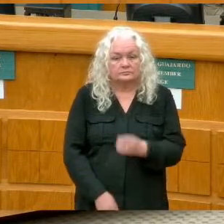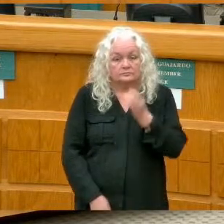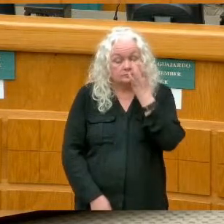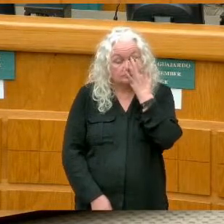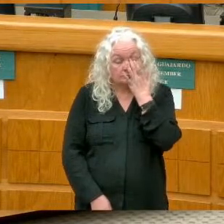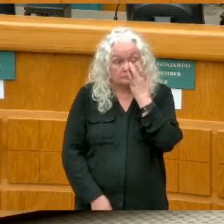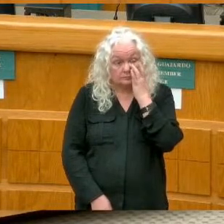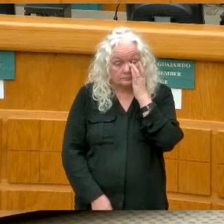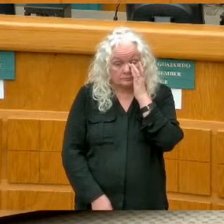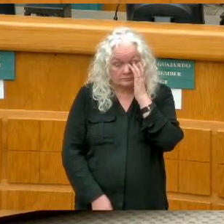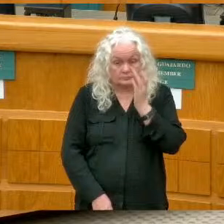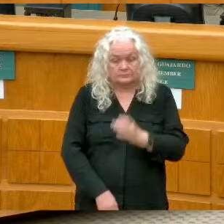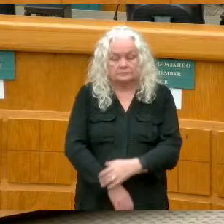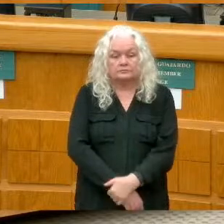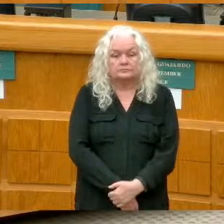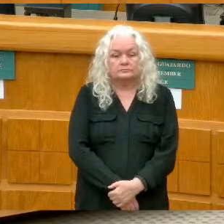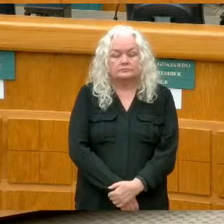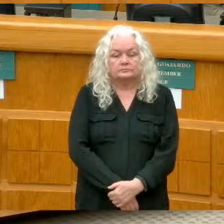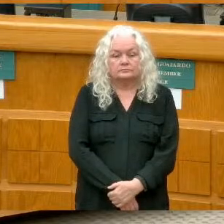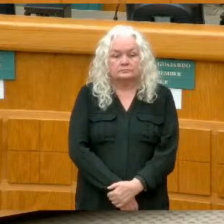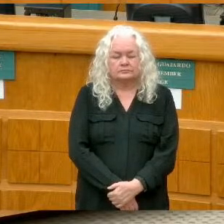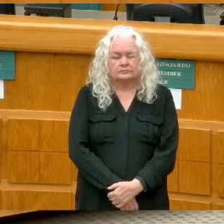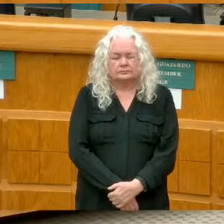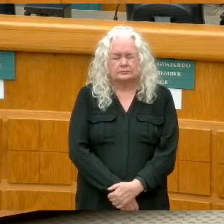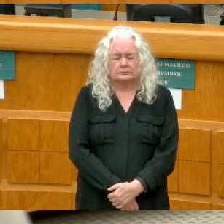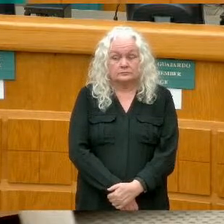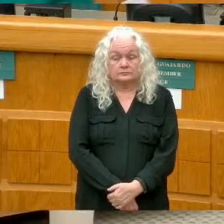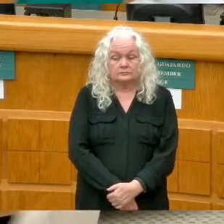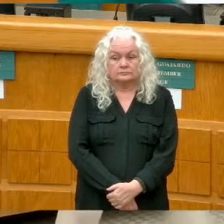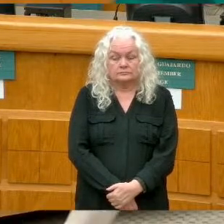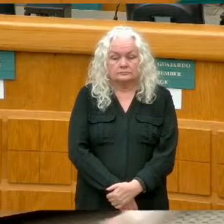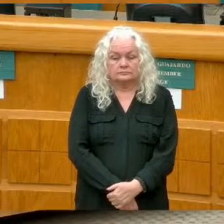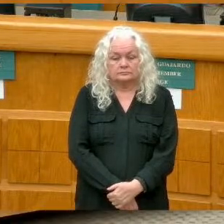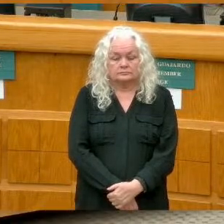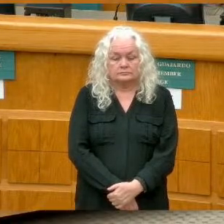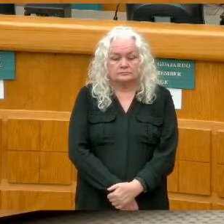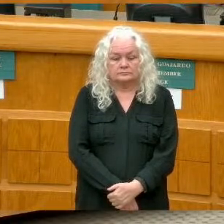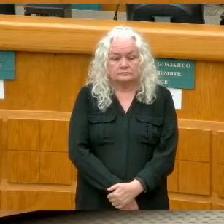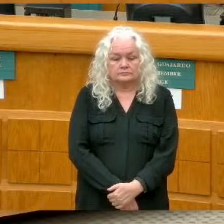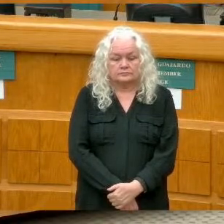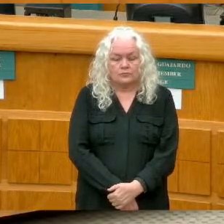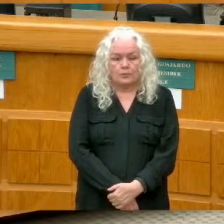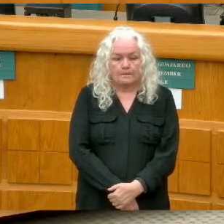el coronavirus. Ahora la juez del condado, Bárbara Canales, va a dar su reporte.